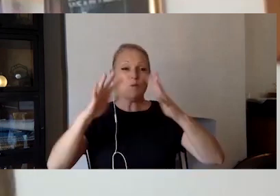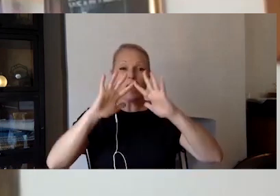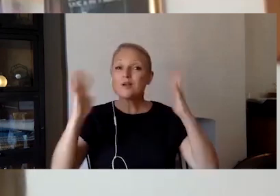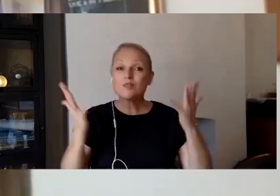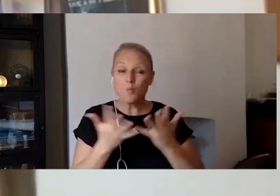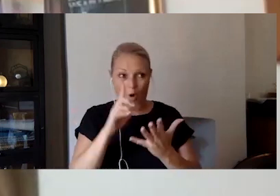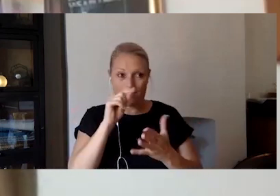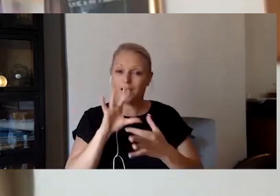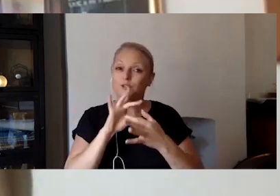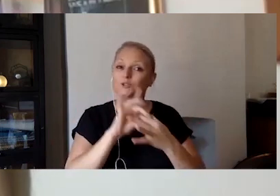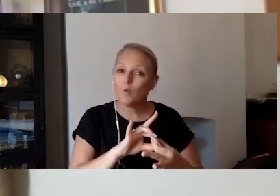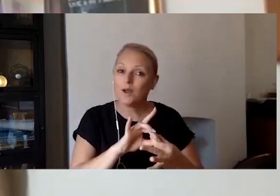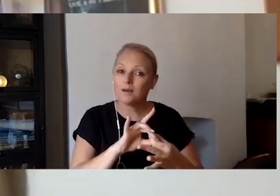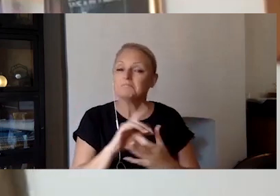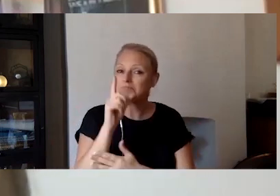our website is